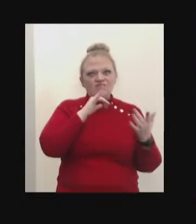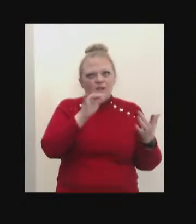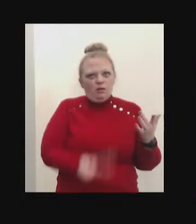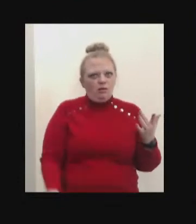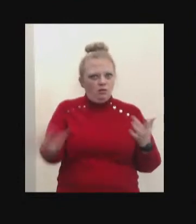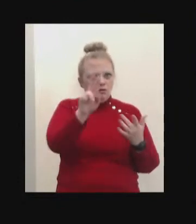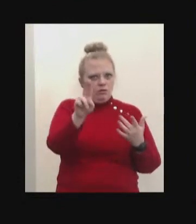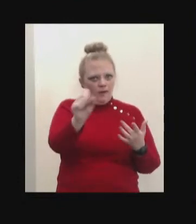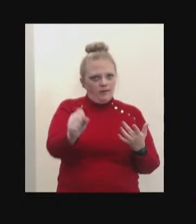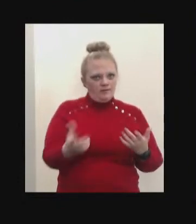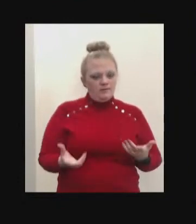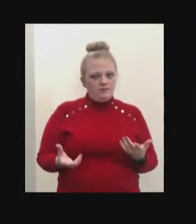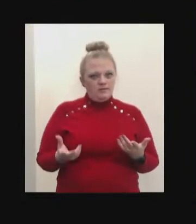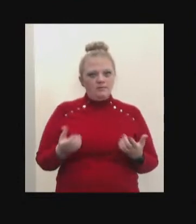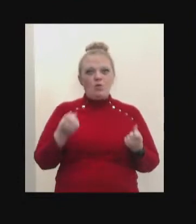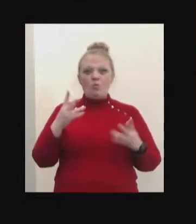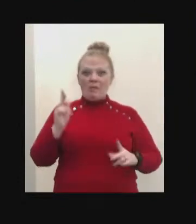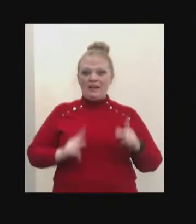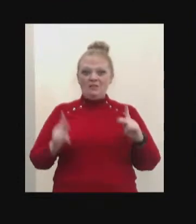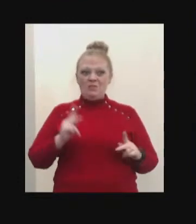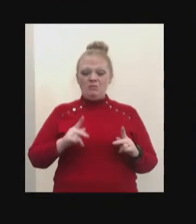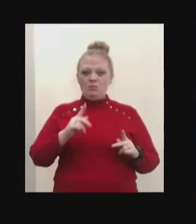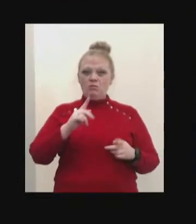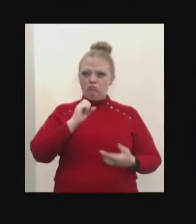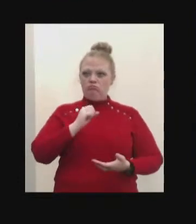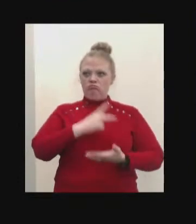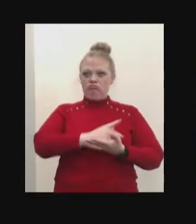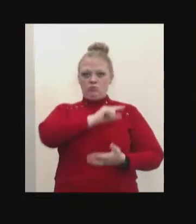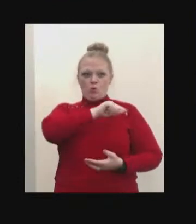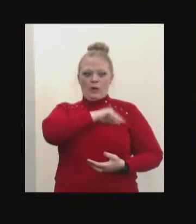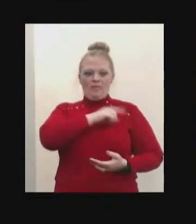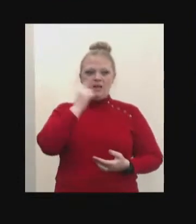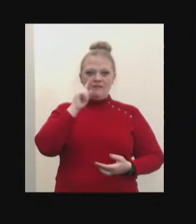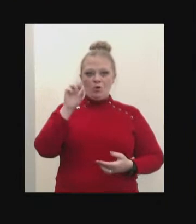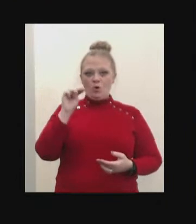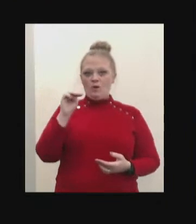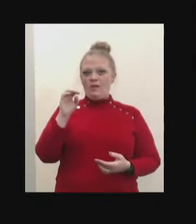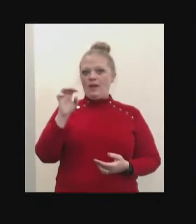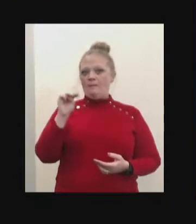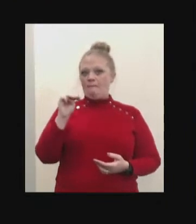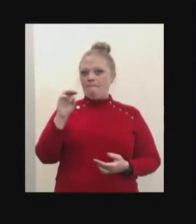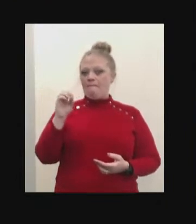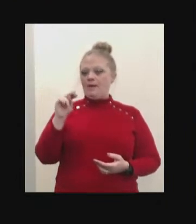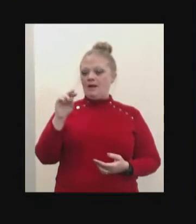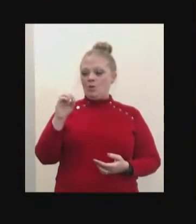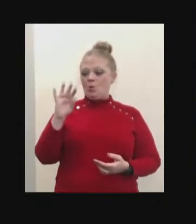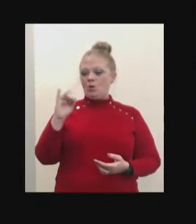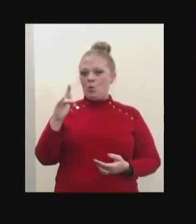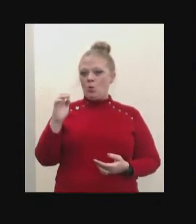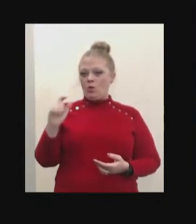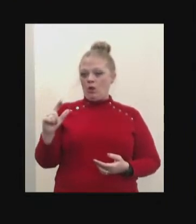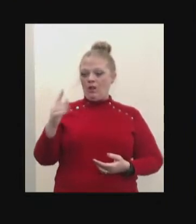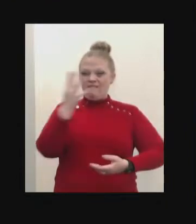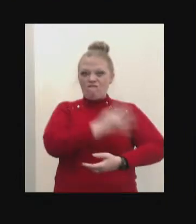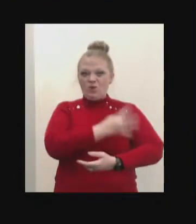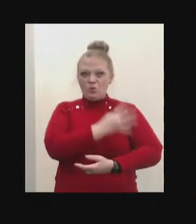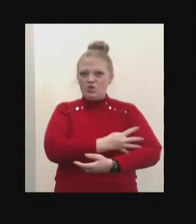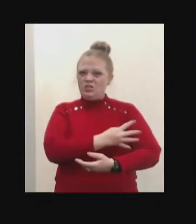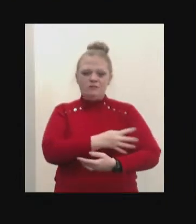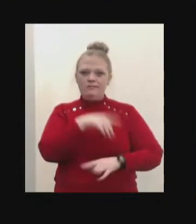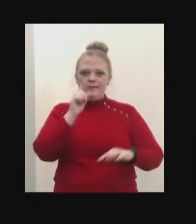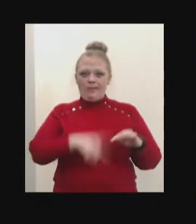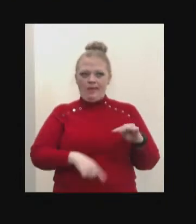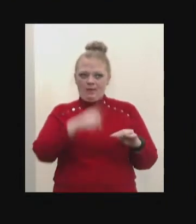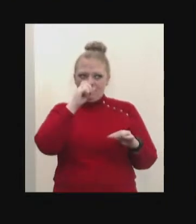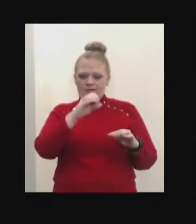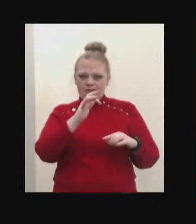many people who should be eligible for a monoclonal antibody infusion just can't get them because there's not enough